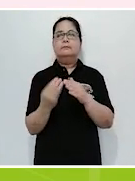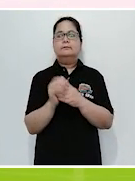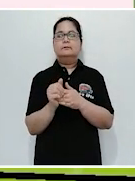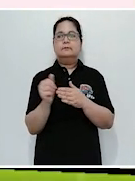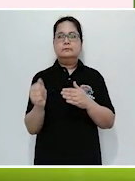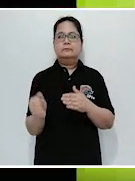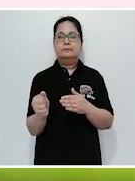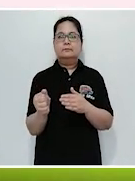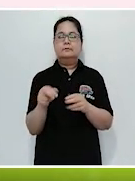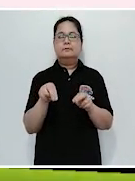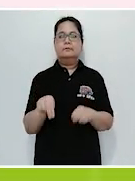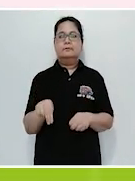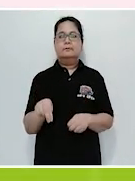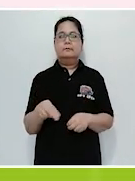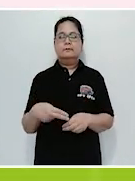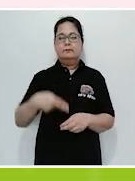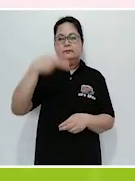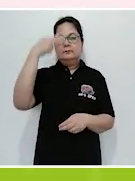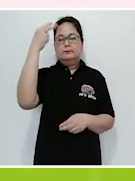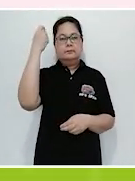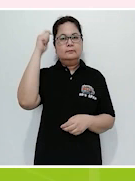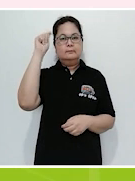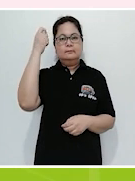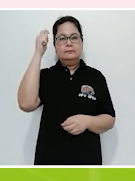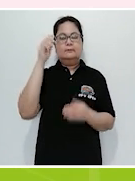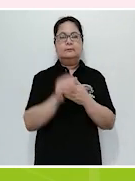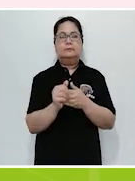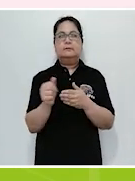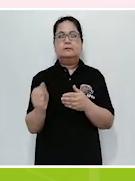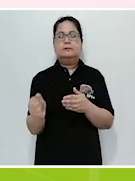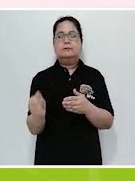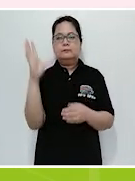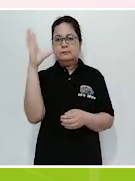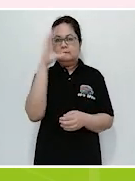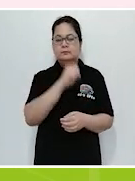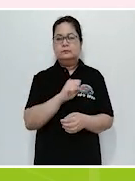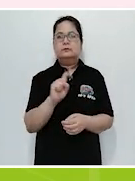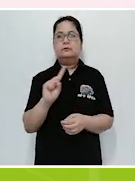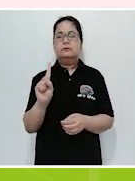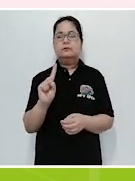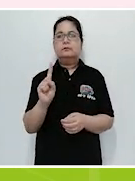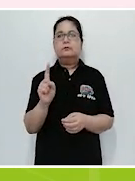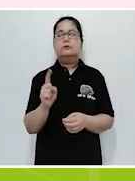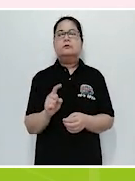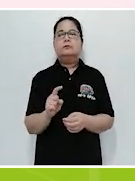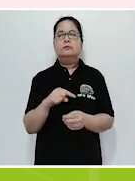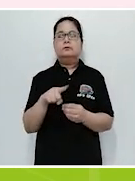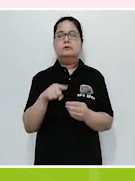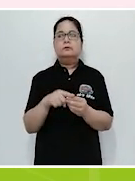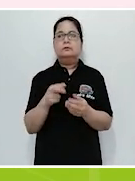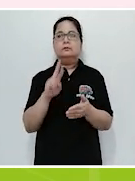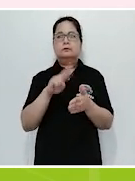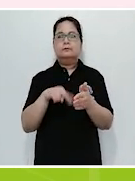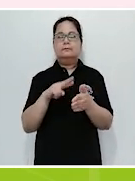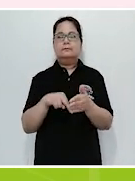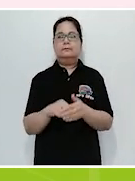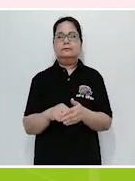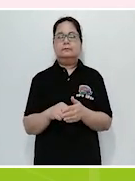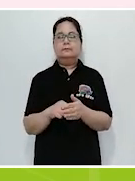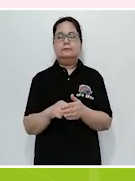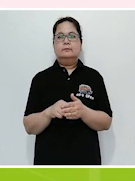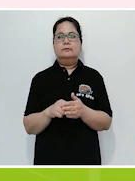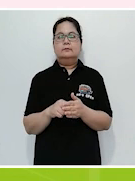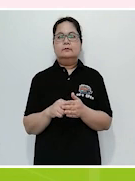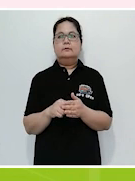Predicting is a basic reading skill that requires higher level of thinking skills to anticipate what you are about to